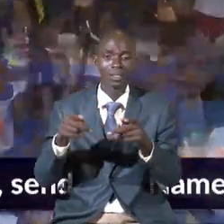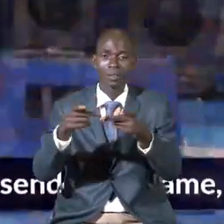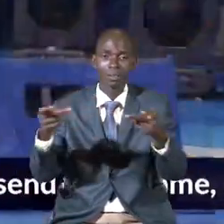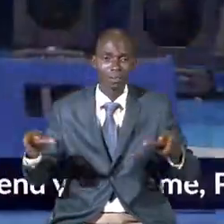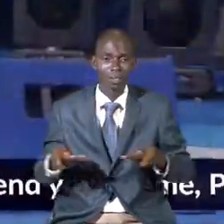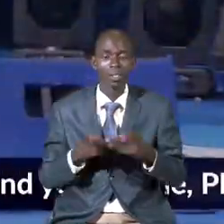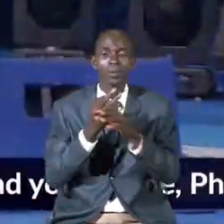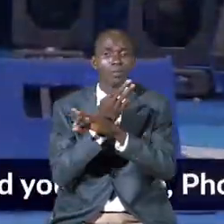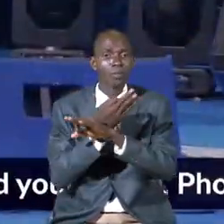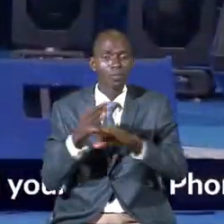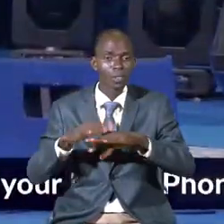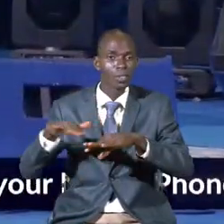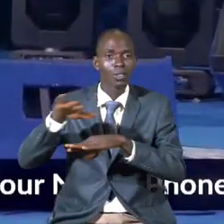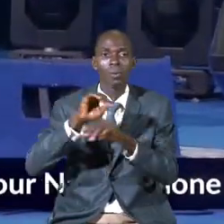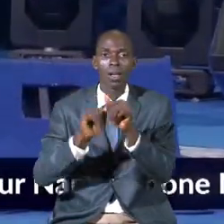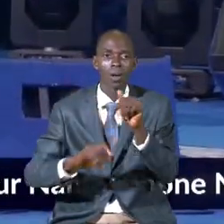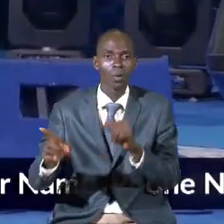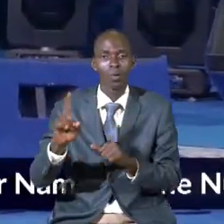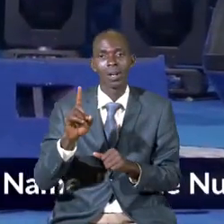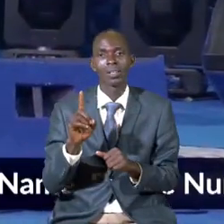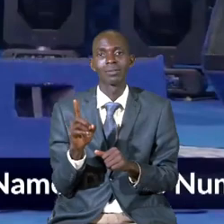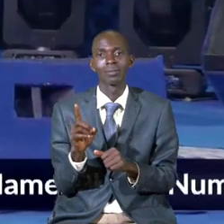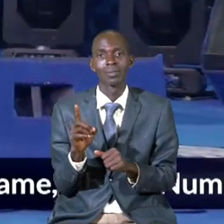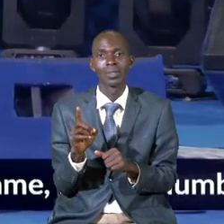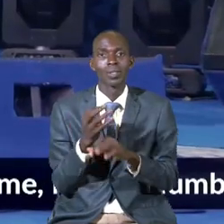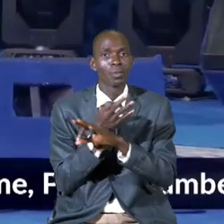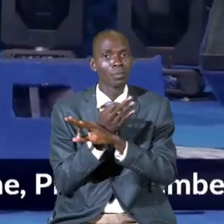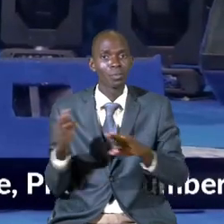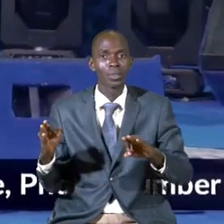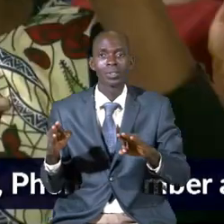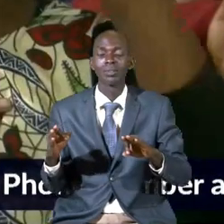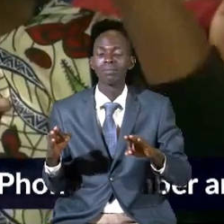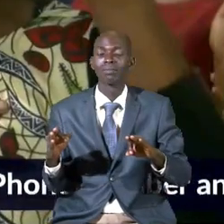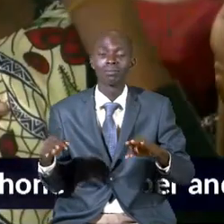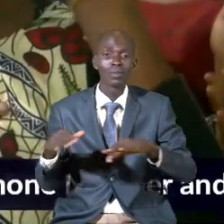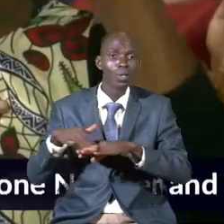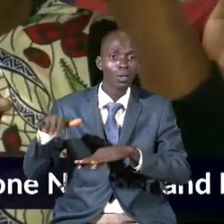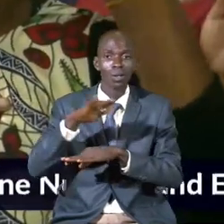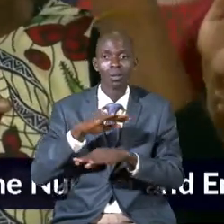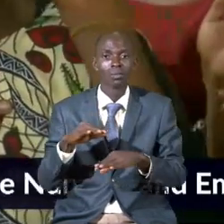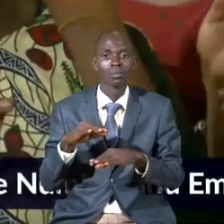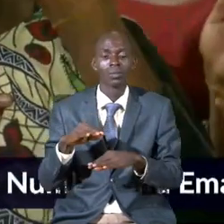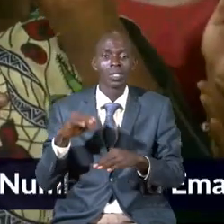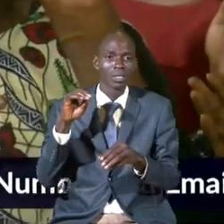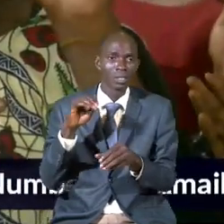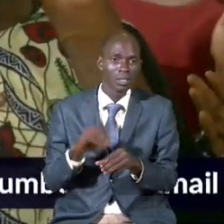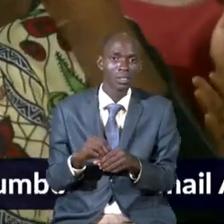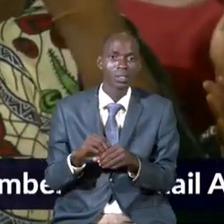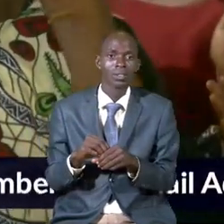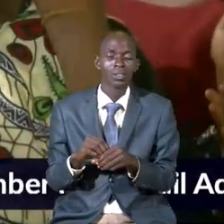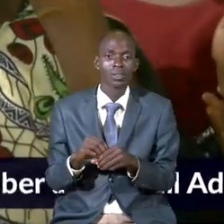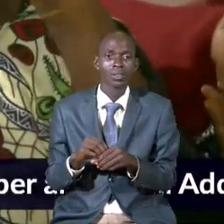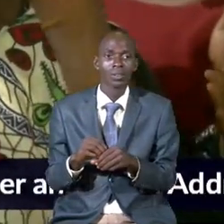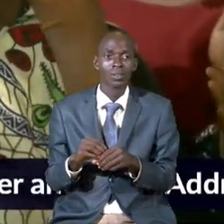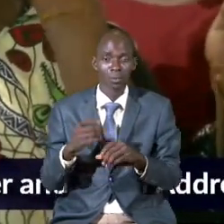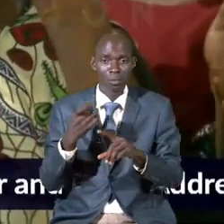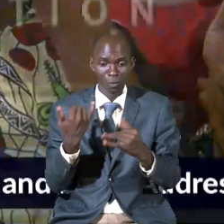freedom everywhere freedom in time freedom until the end of